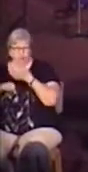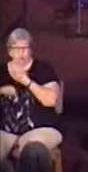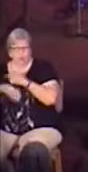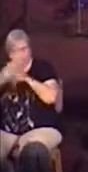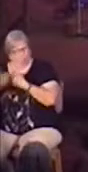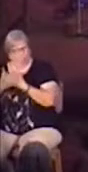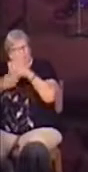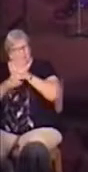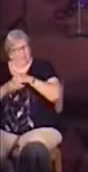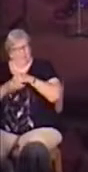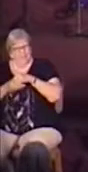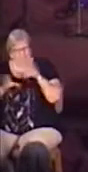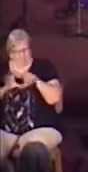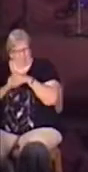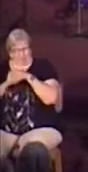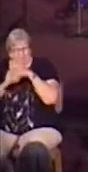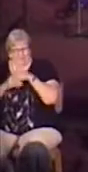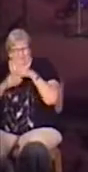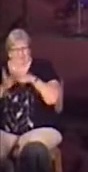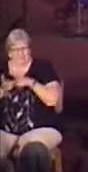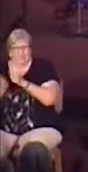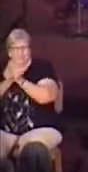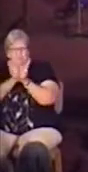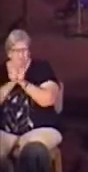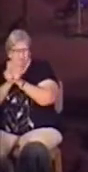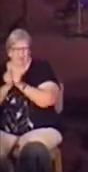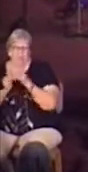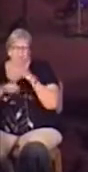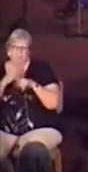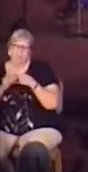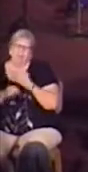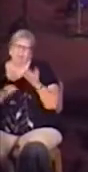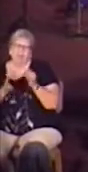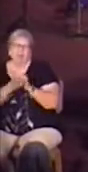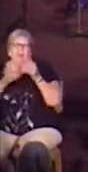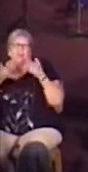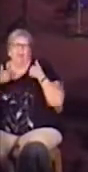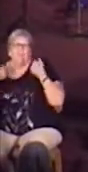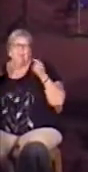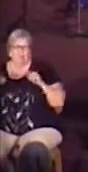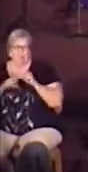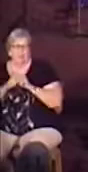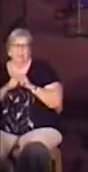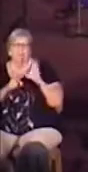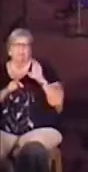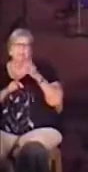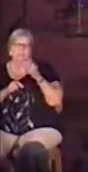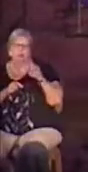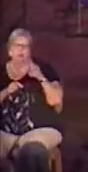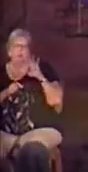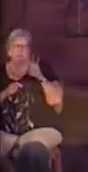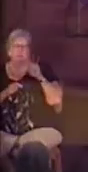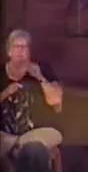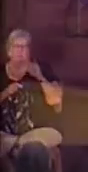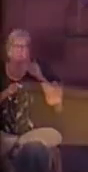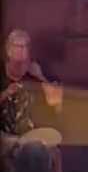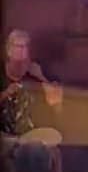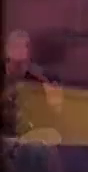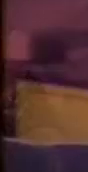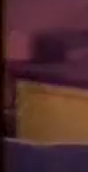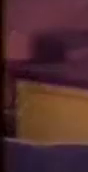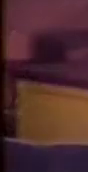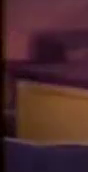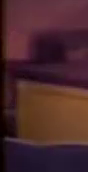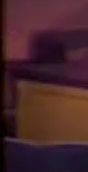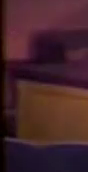together. And as I mentioned earlier about the things that have gone on in Charlottesville, Virginia, and we as the United States have a very